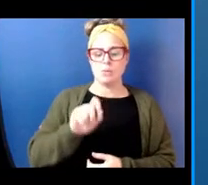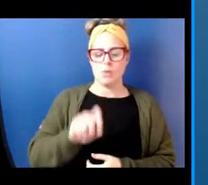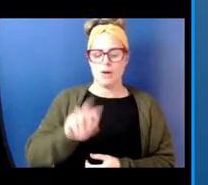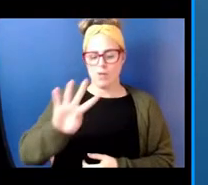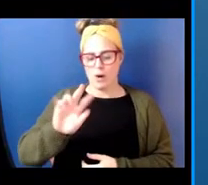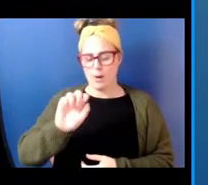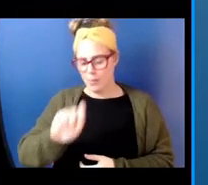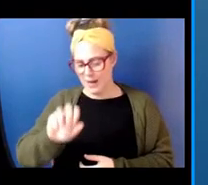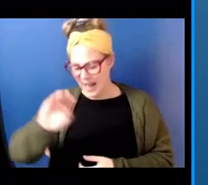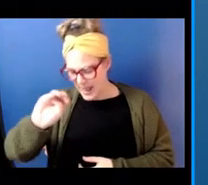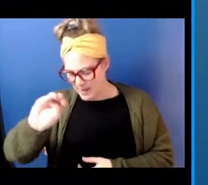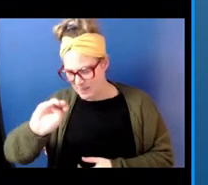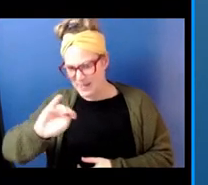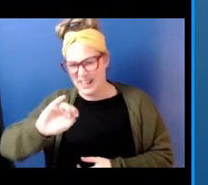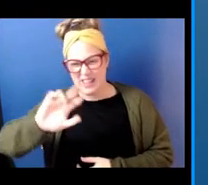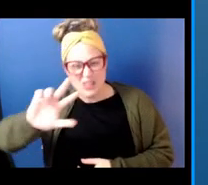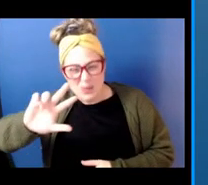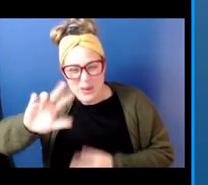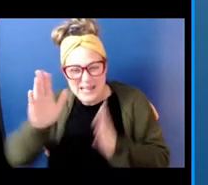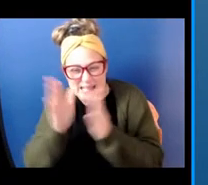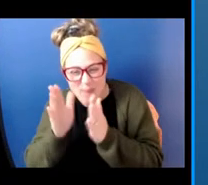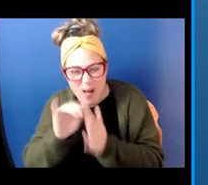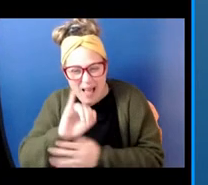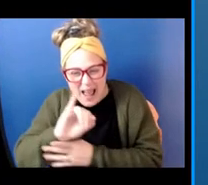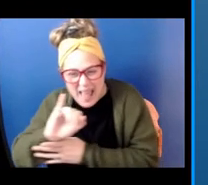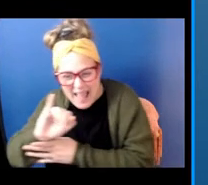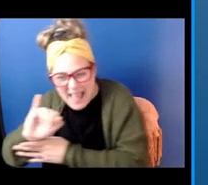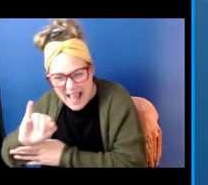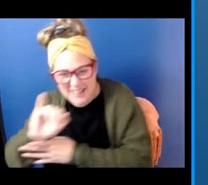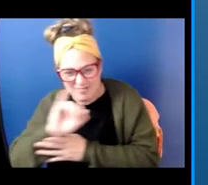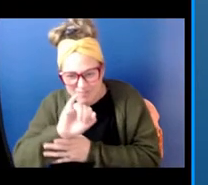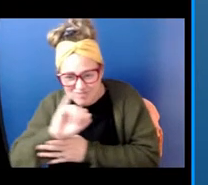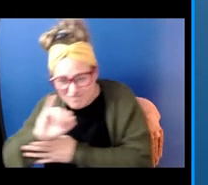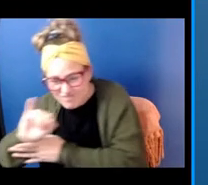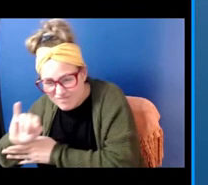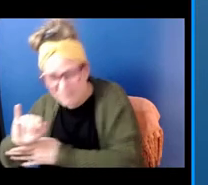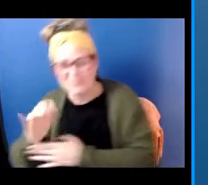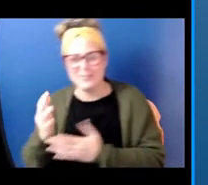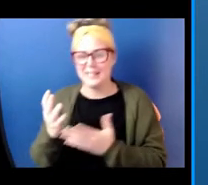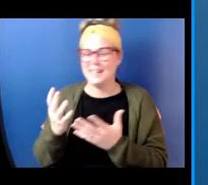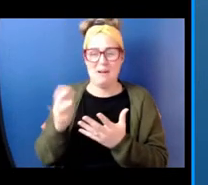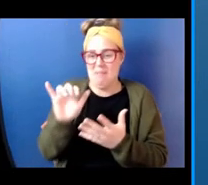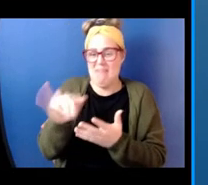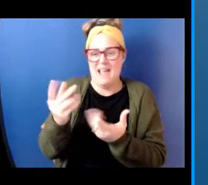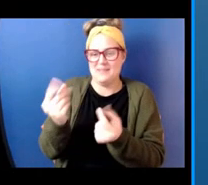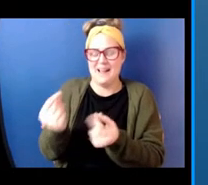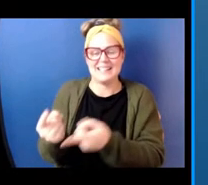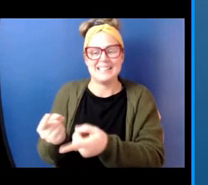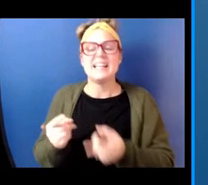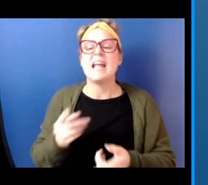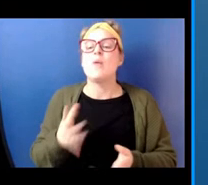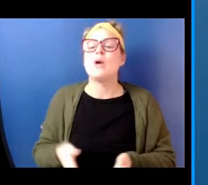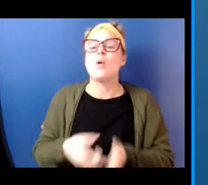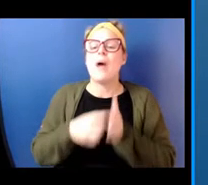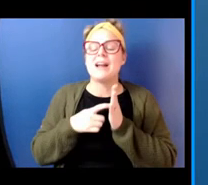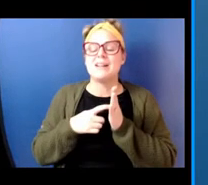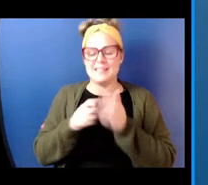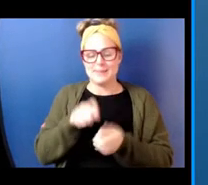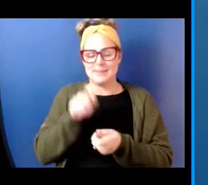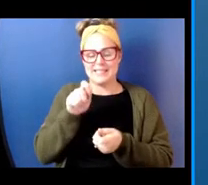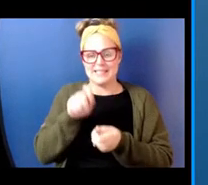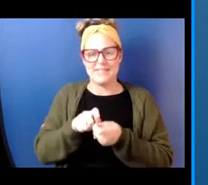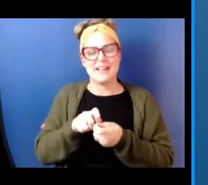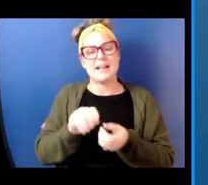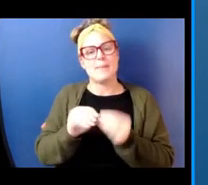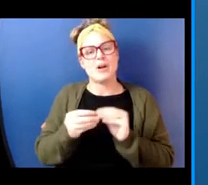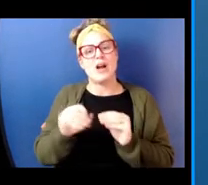small eyes which which requires a significant number of briefs for the RBC